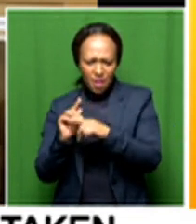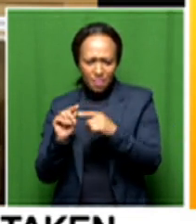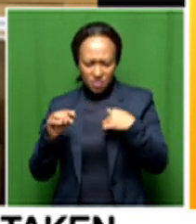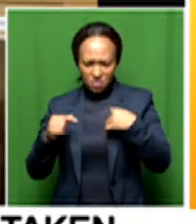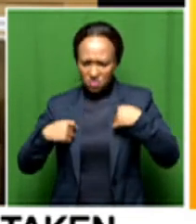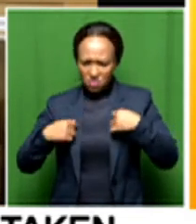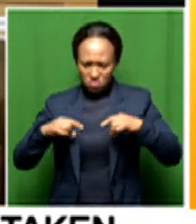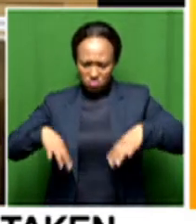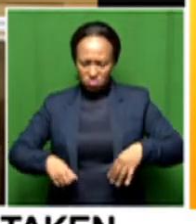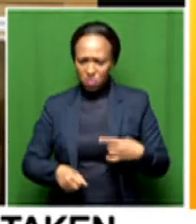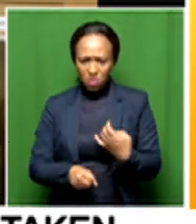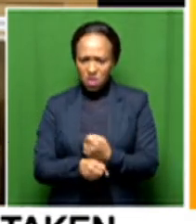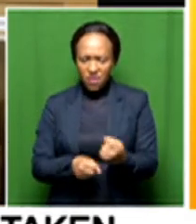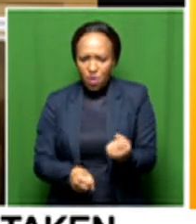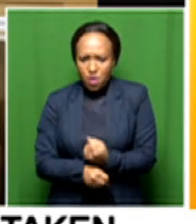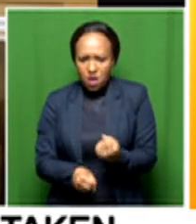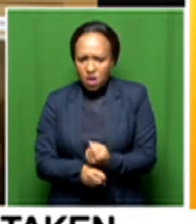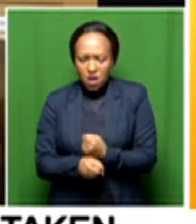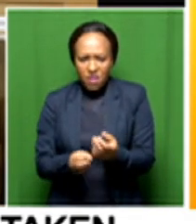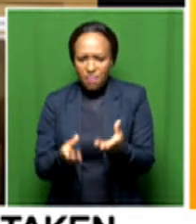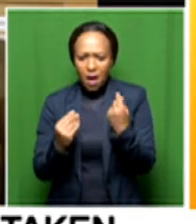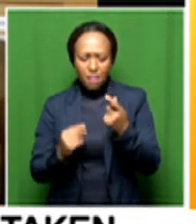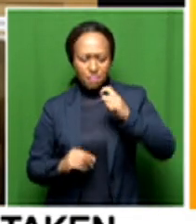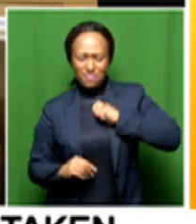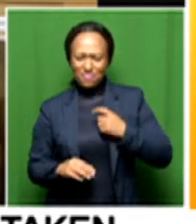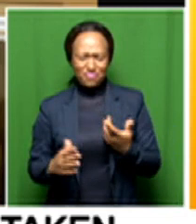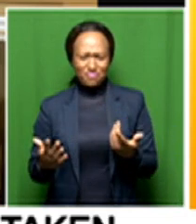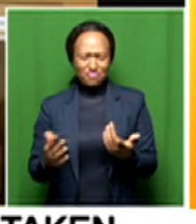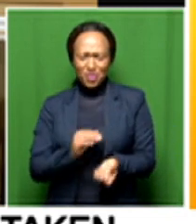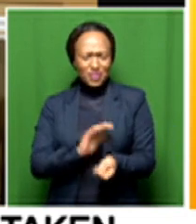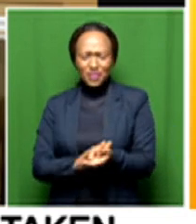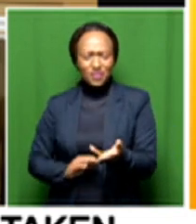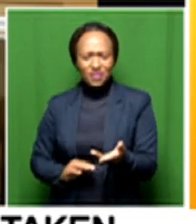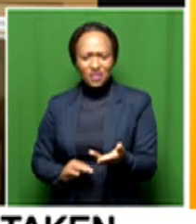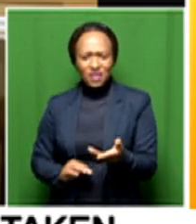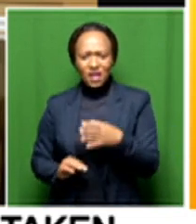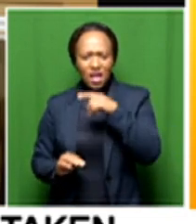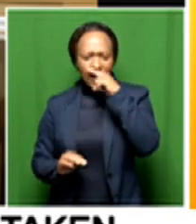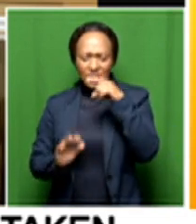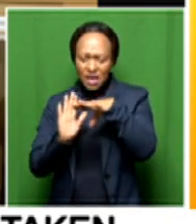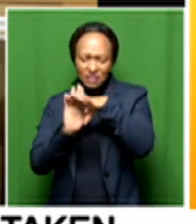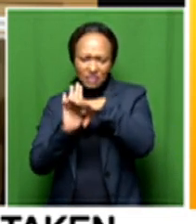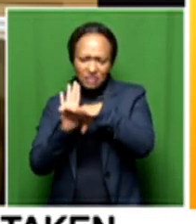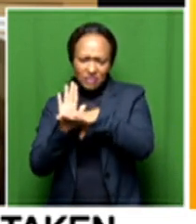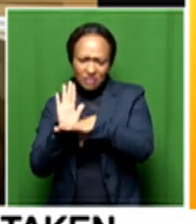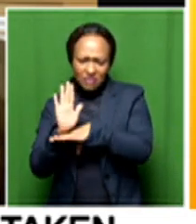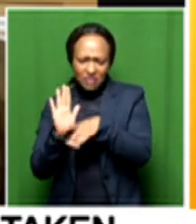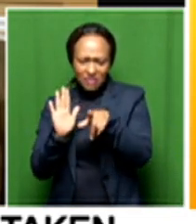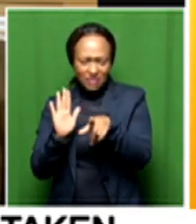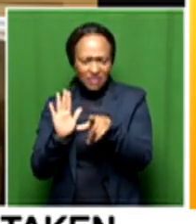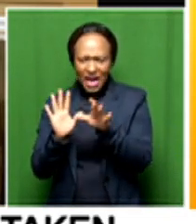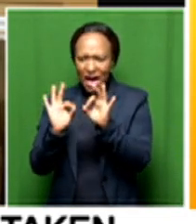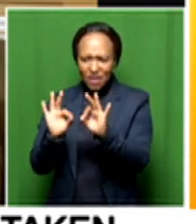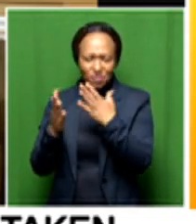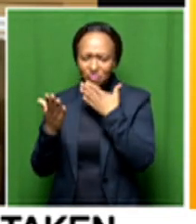that they have not even done work with you and they haven't received a cent. So what's going on? I mean, this list is clearly not accurate.